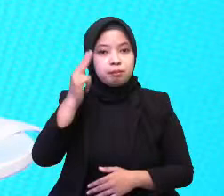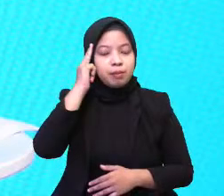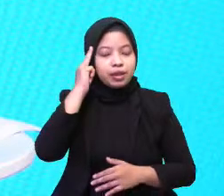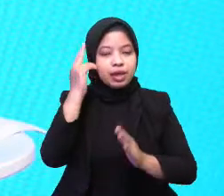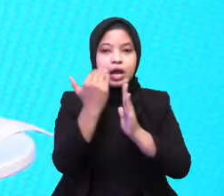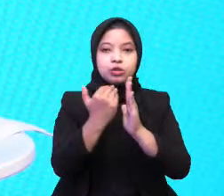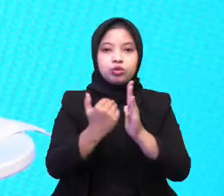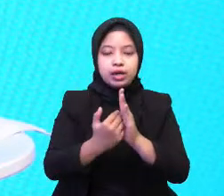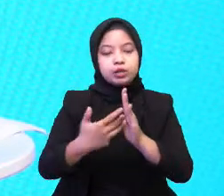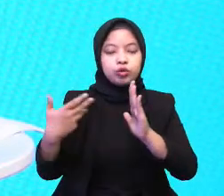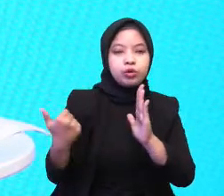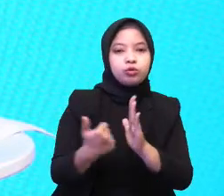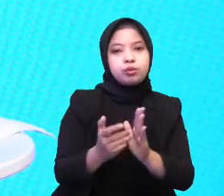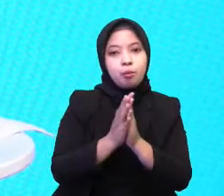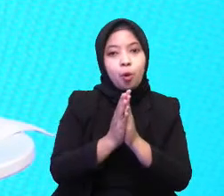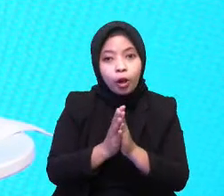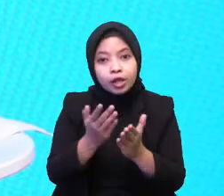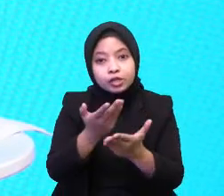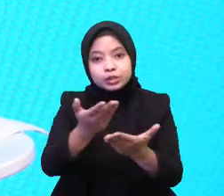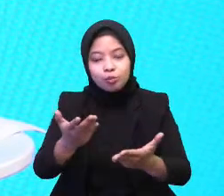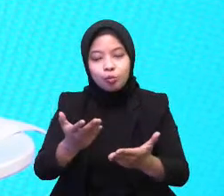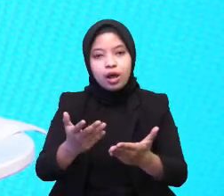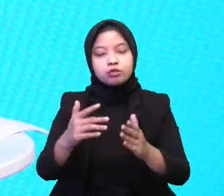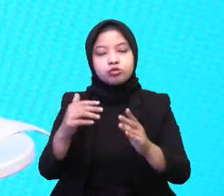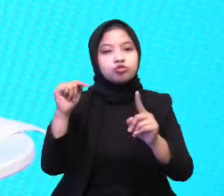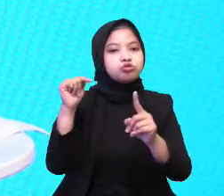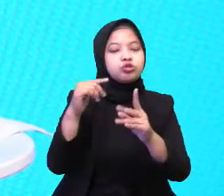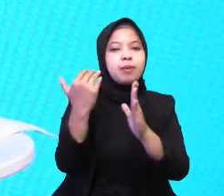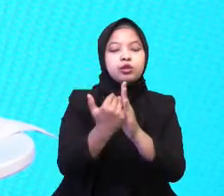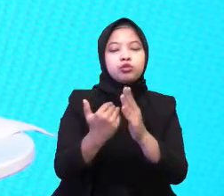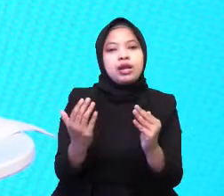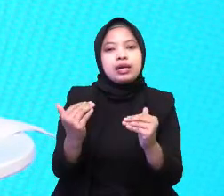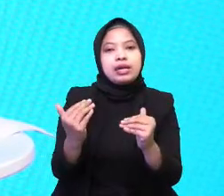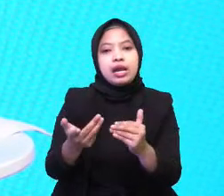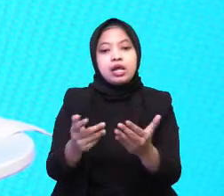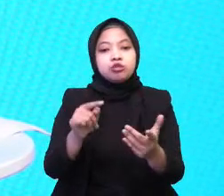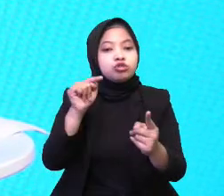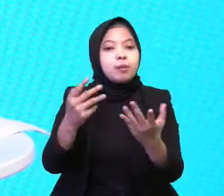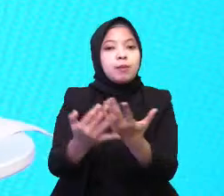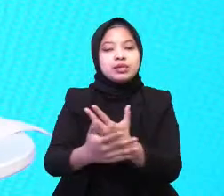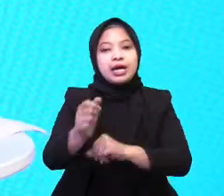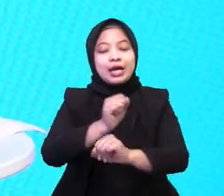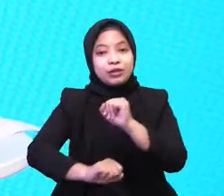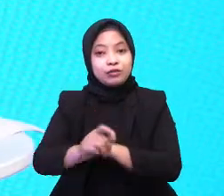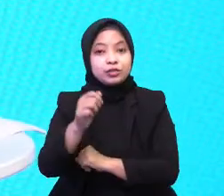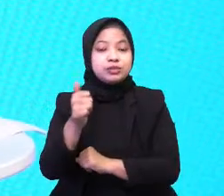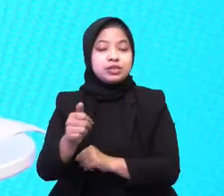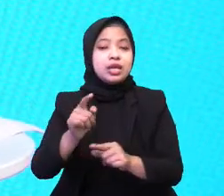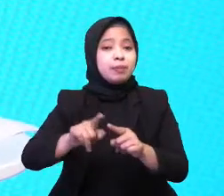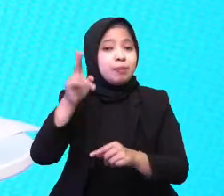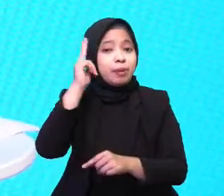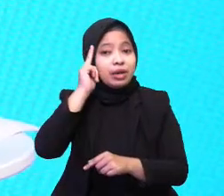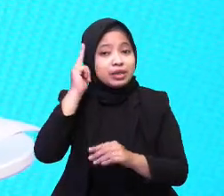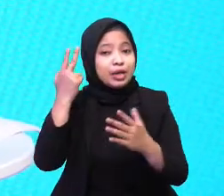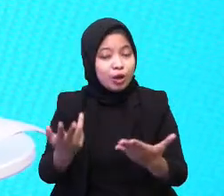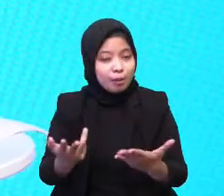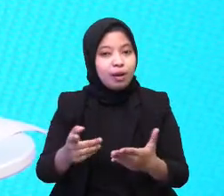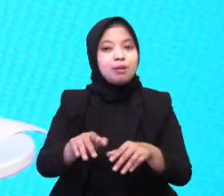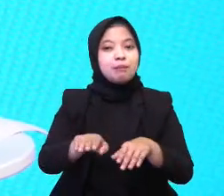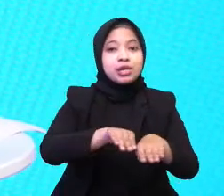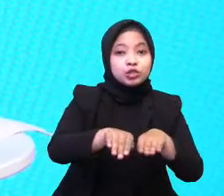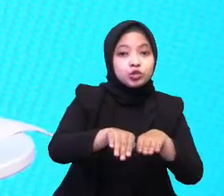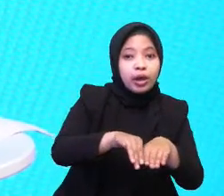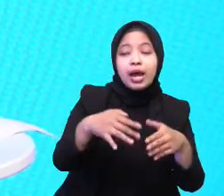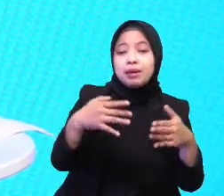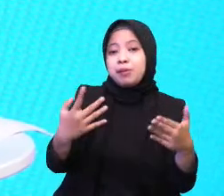policy adjustments showed some relaxations in the mobility aspect, the government continues to balance